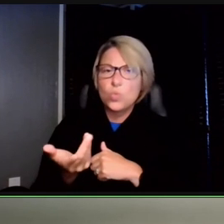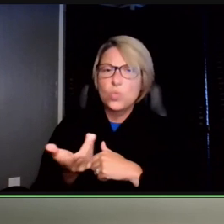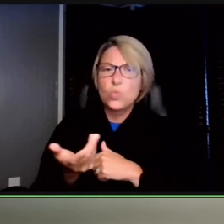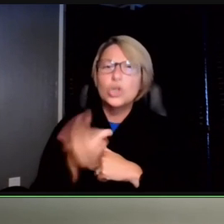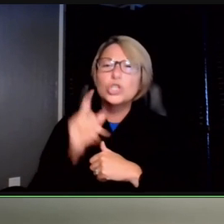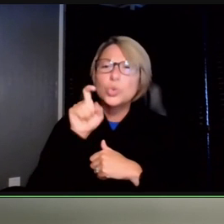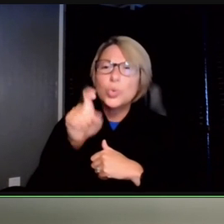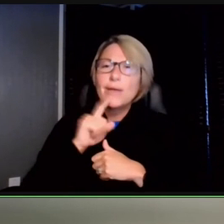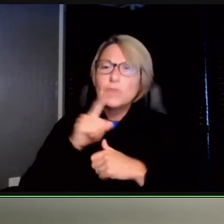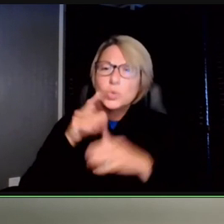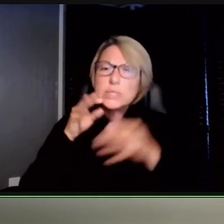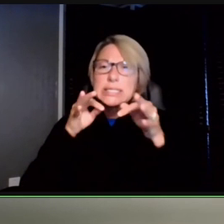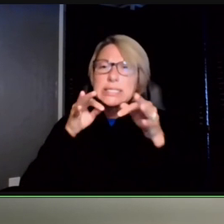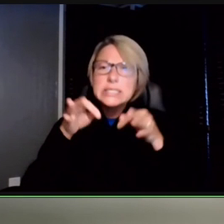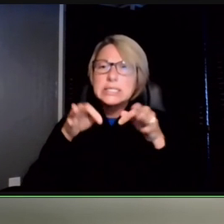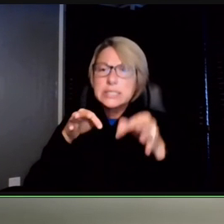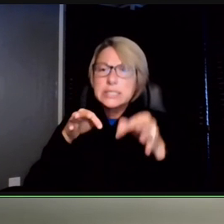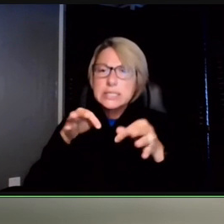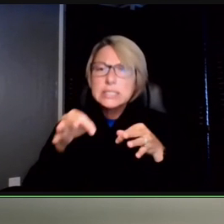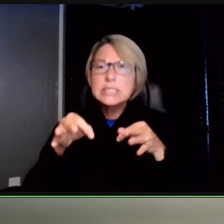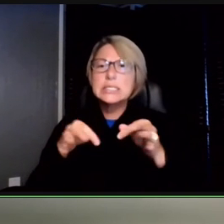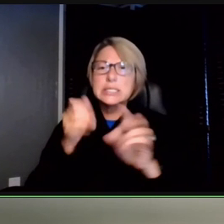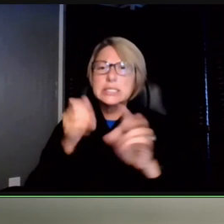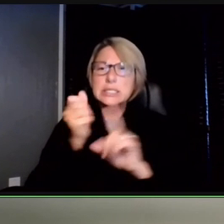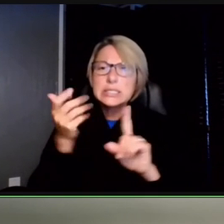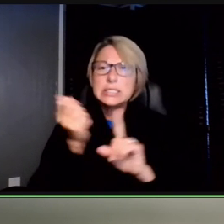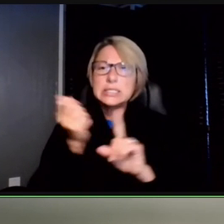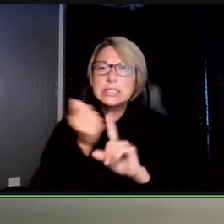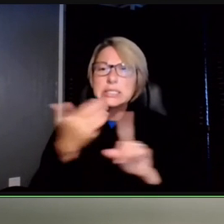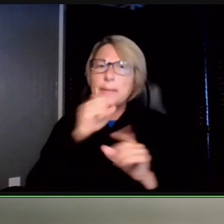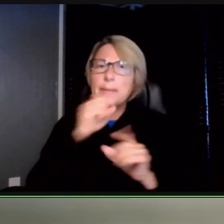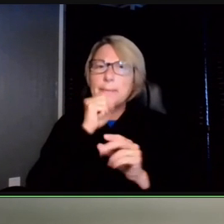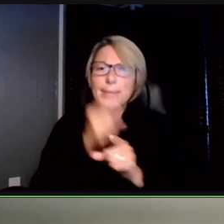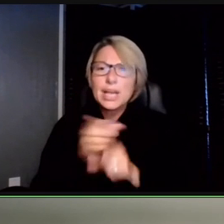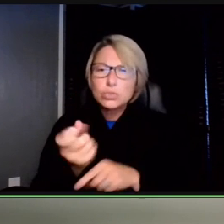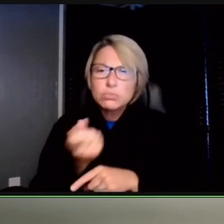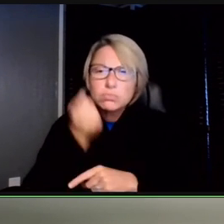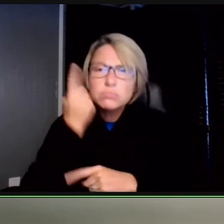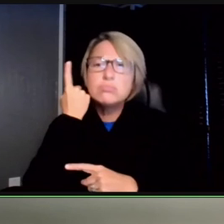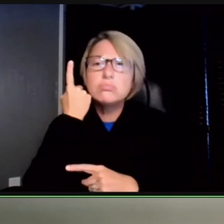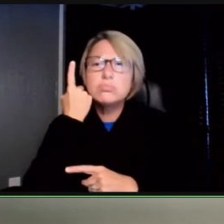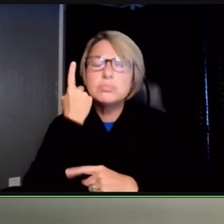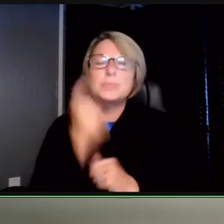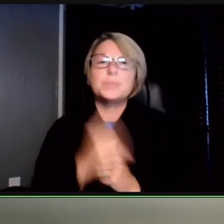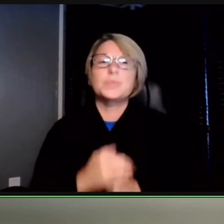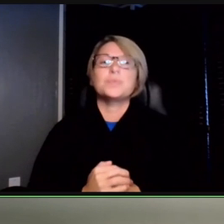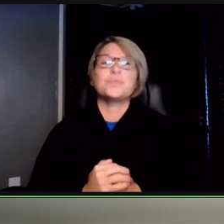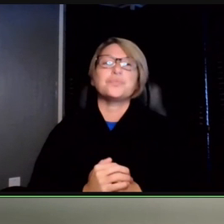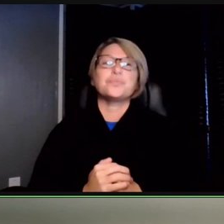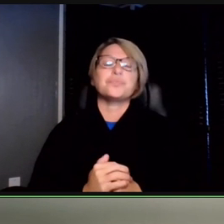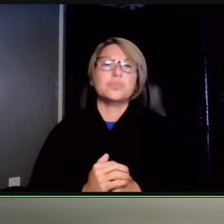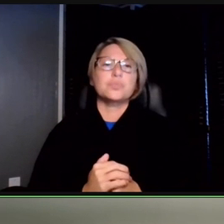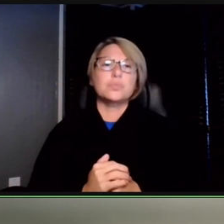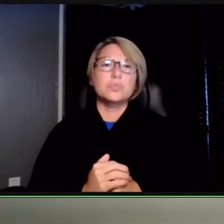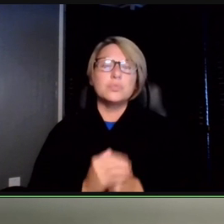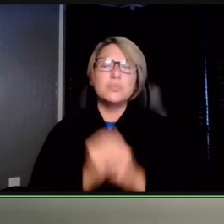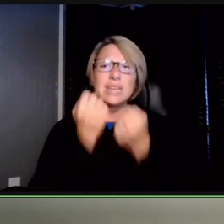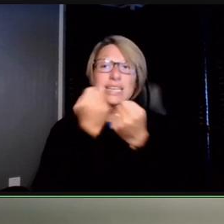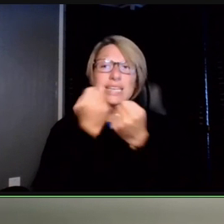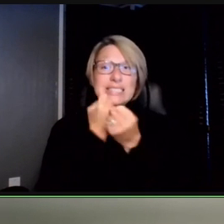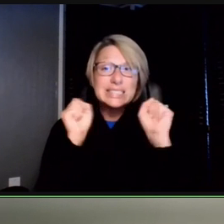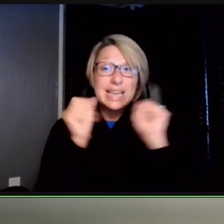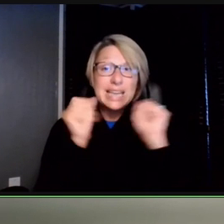more detail and explaining it at a level that they can understand. We know that safety skills